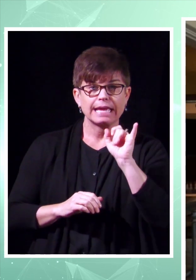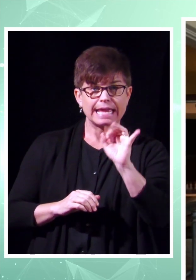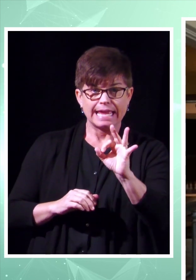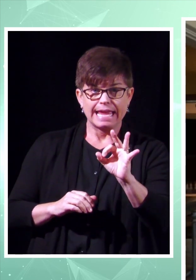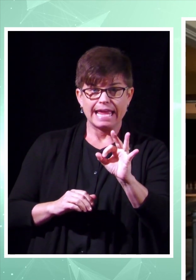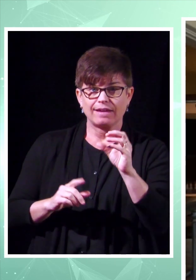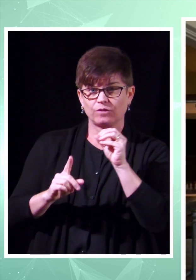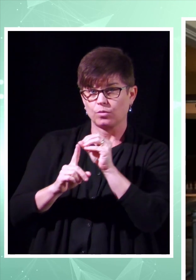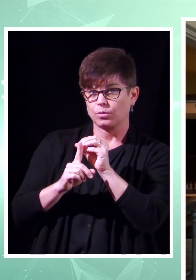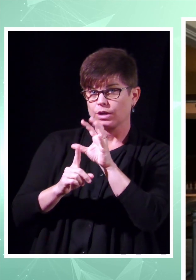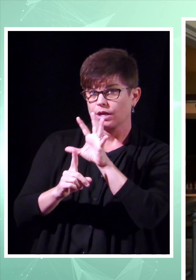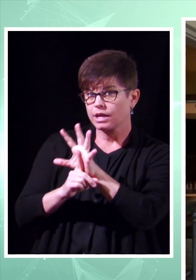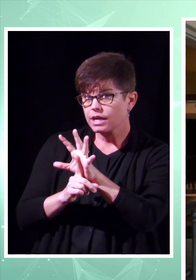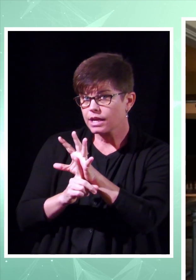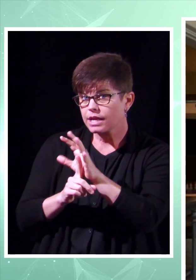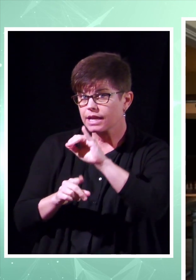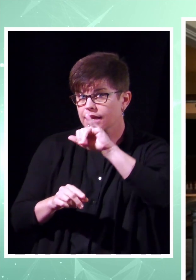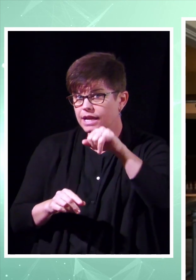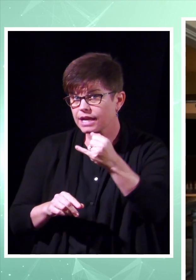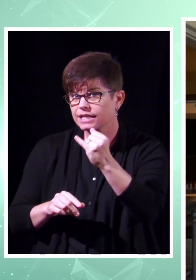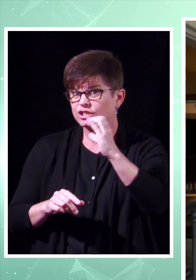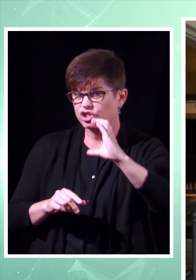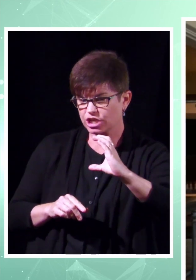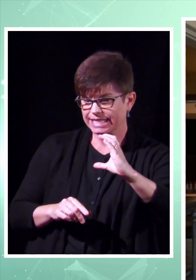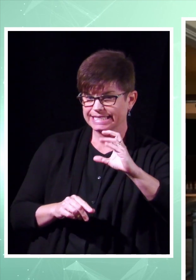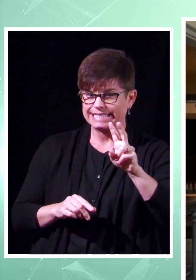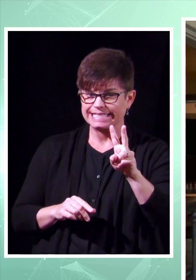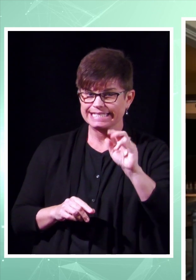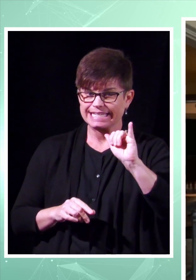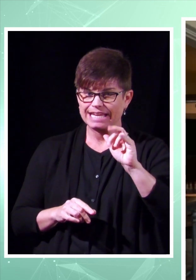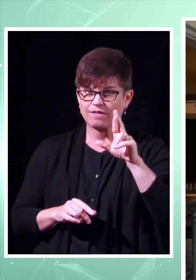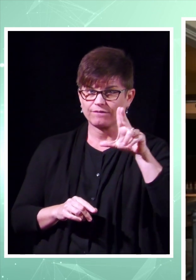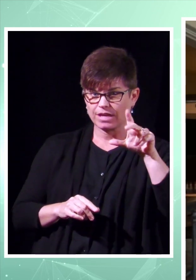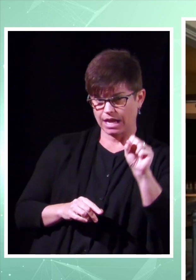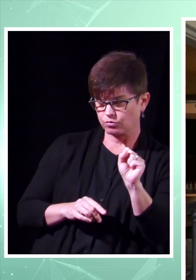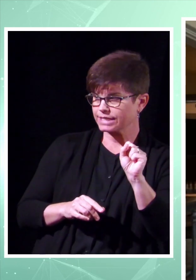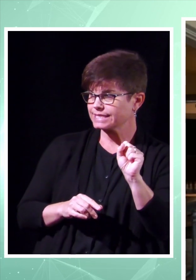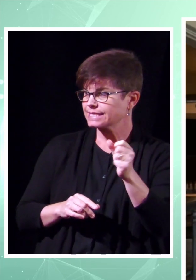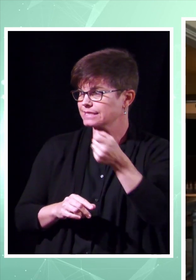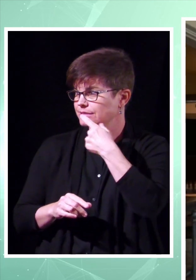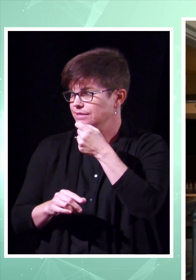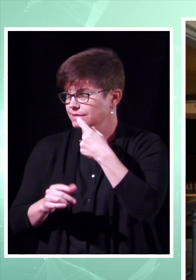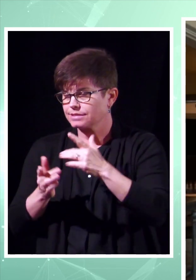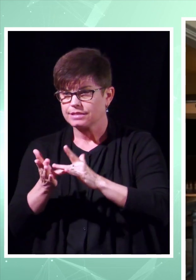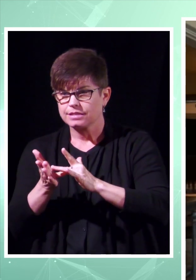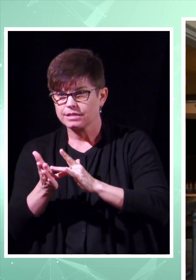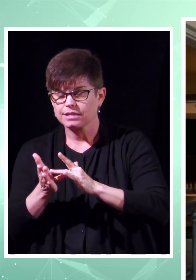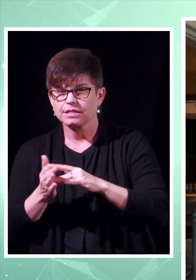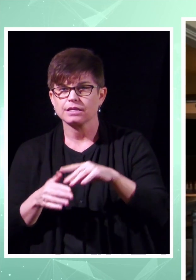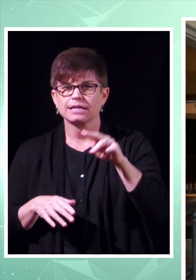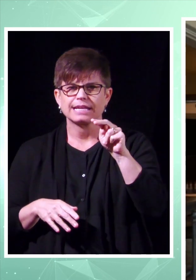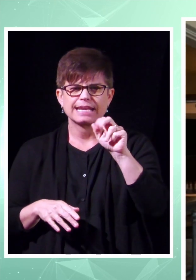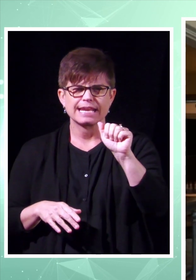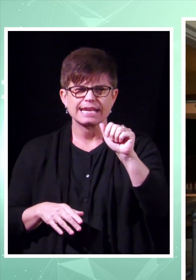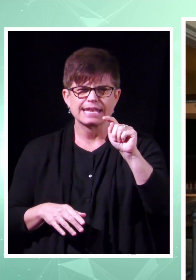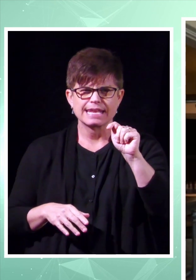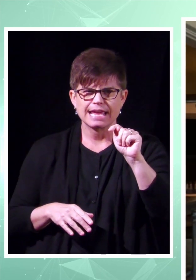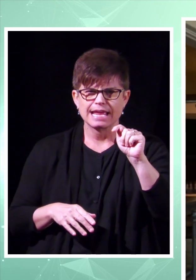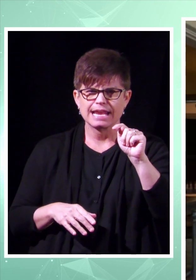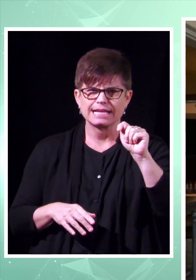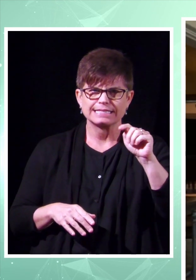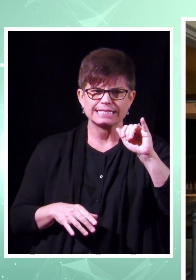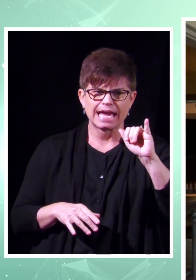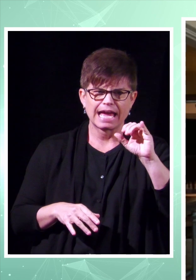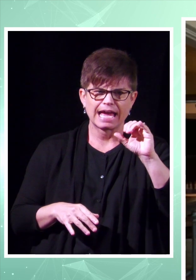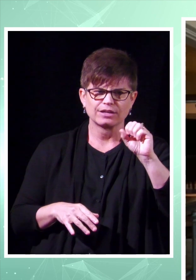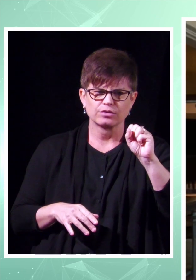have been exposed to the JC virus, and if you take natalizumab Tysabri, there's a very small risk